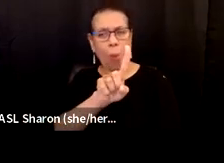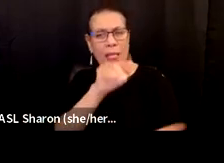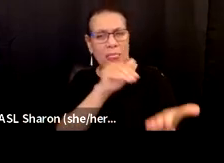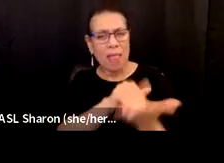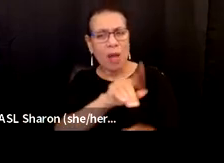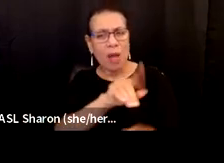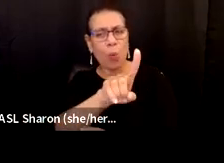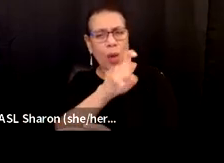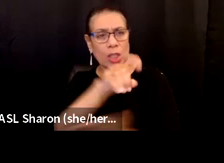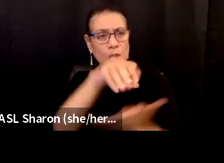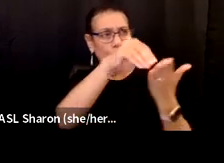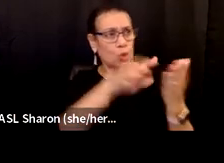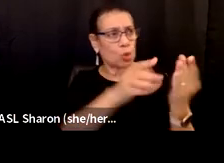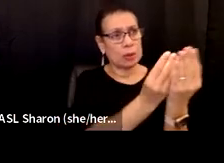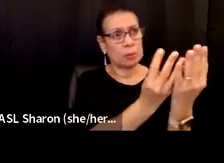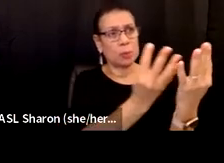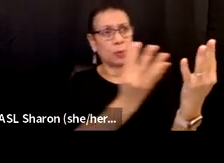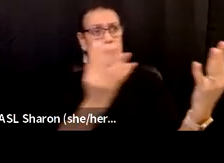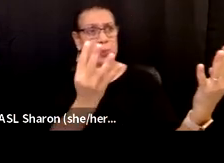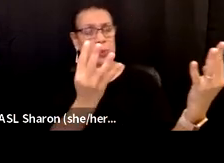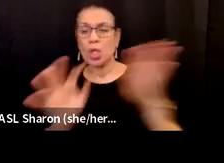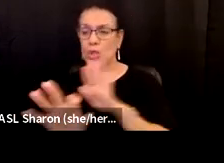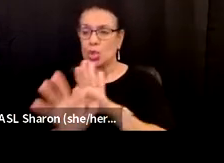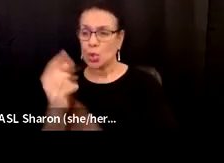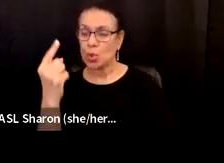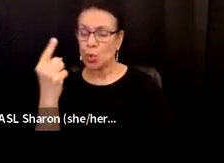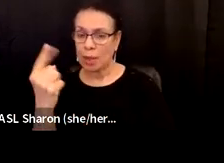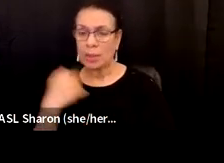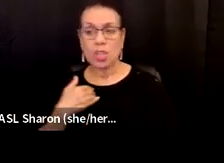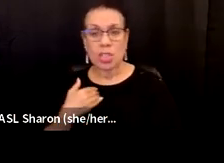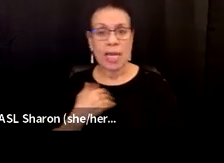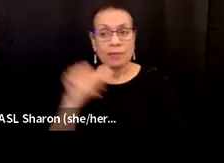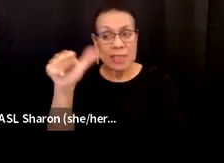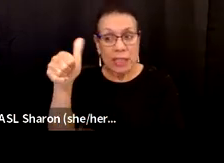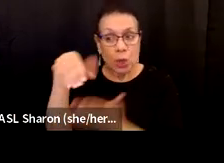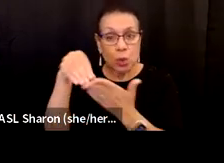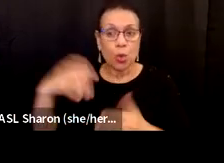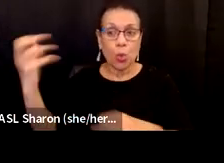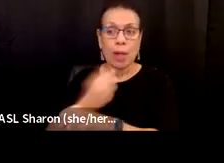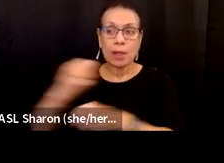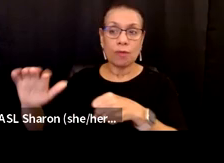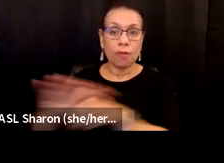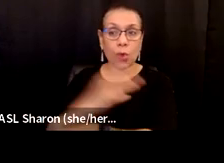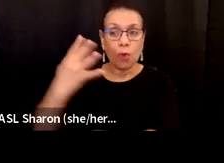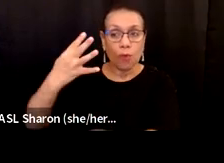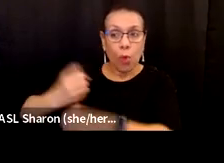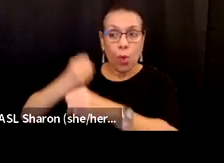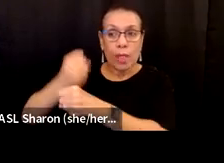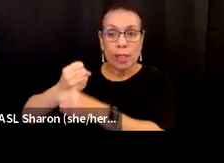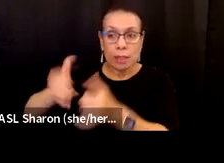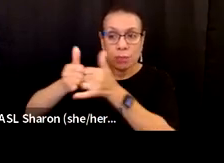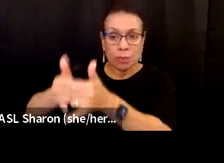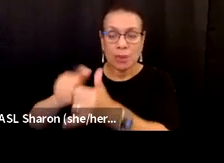100 high school student leaders she is one of 10 students to win a full tuition four-year scholarship to center